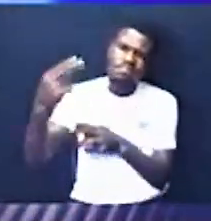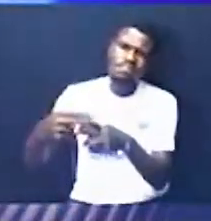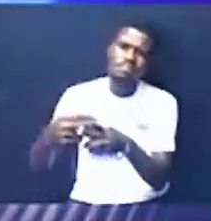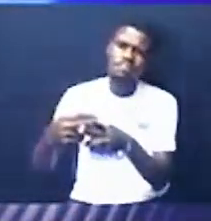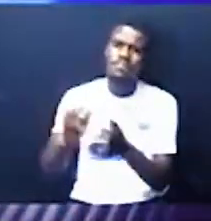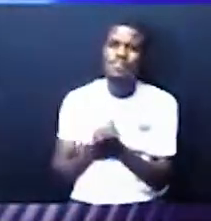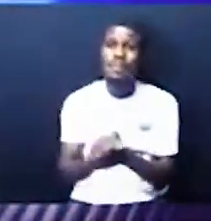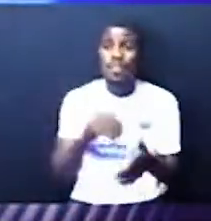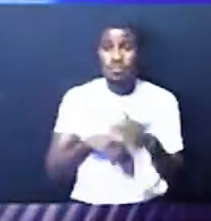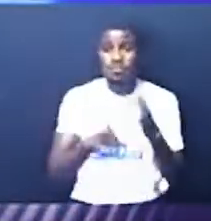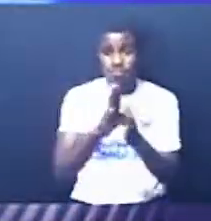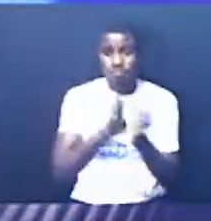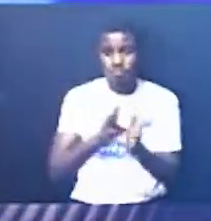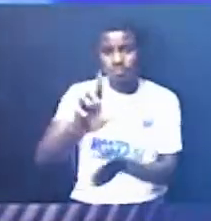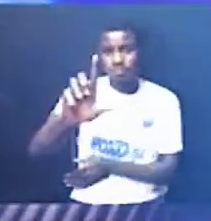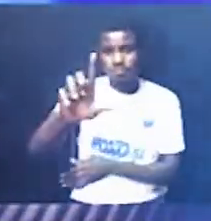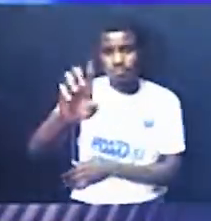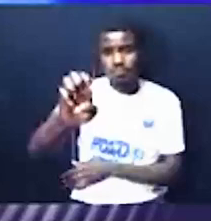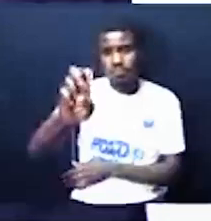Leviticus